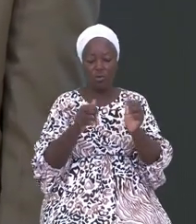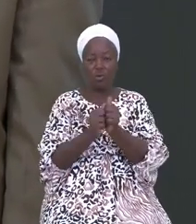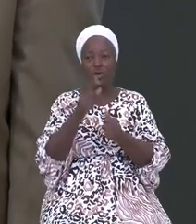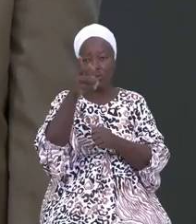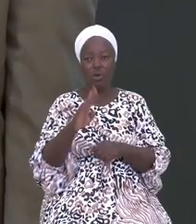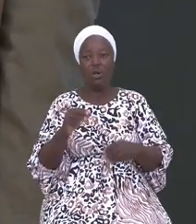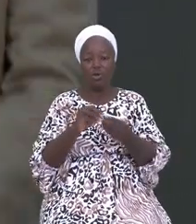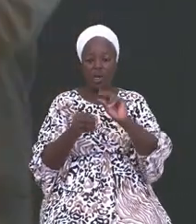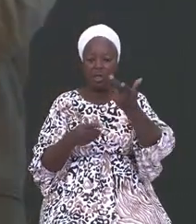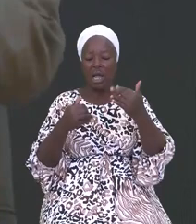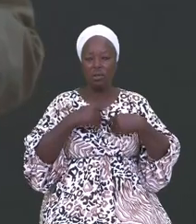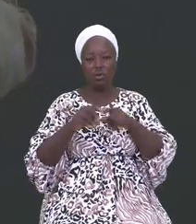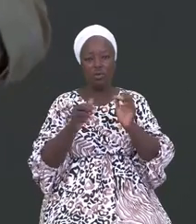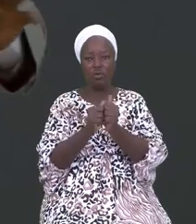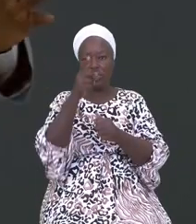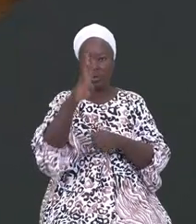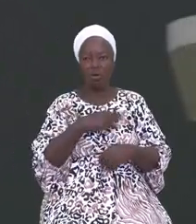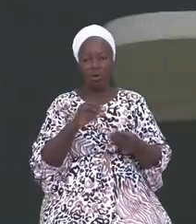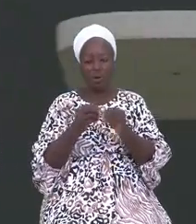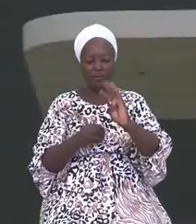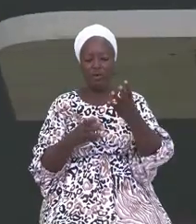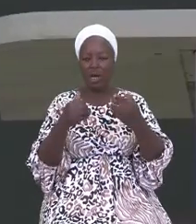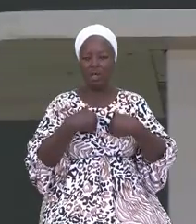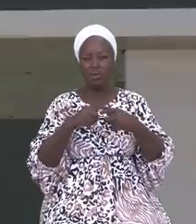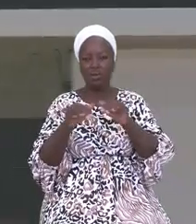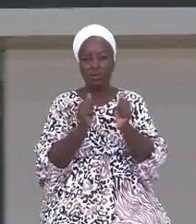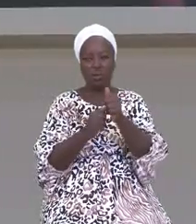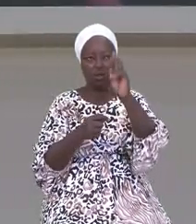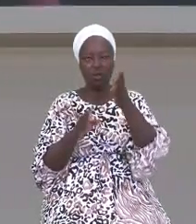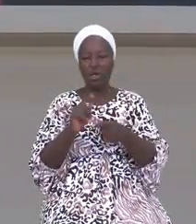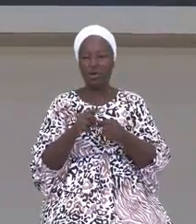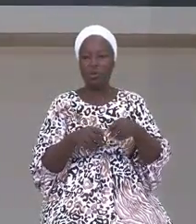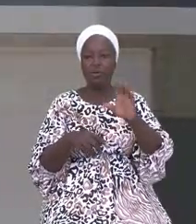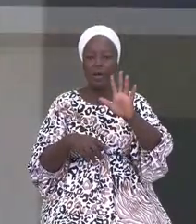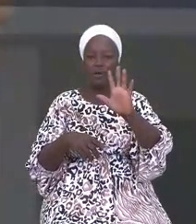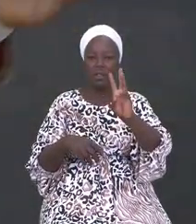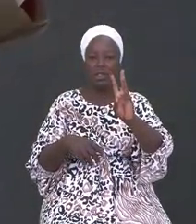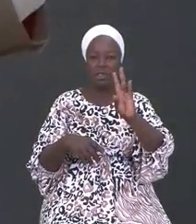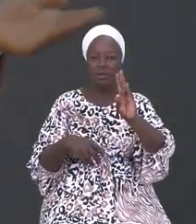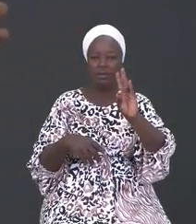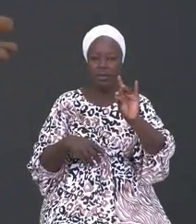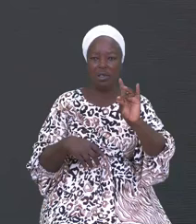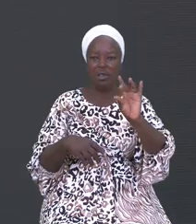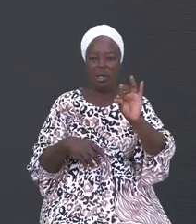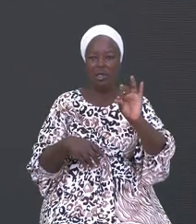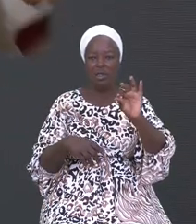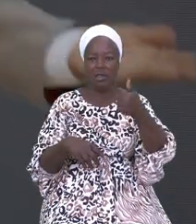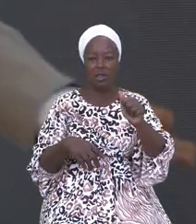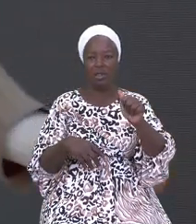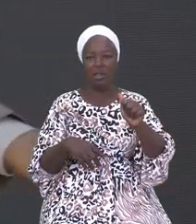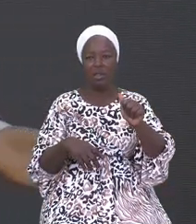relates to God. Number four relates to God. Then number five, number six, number seven, number eight, number nine, number